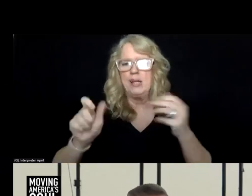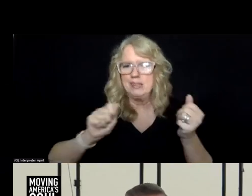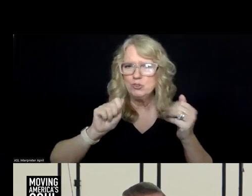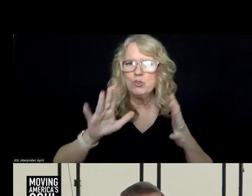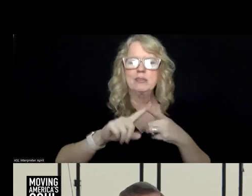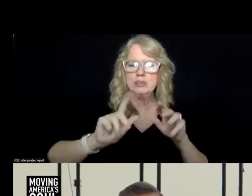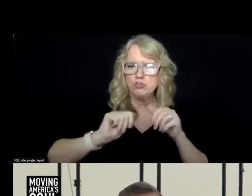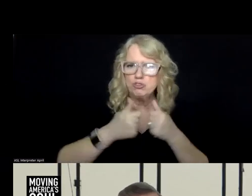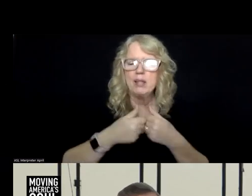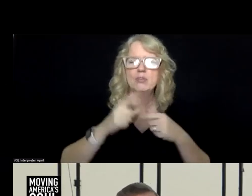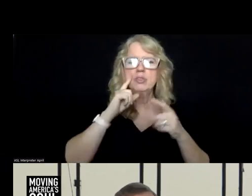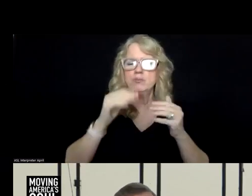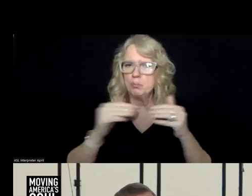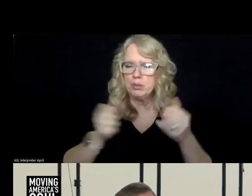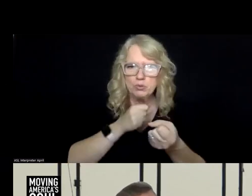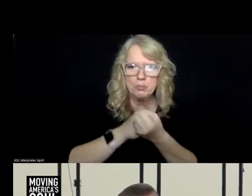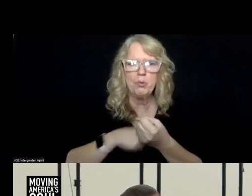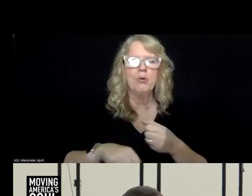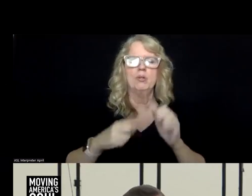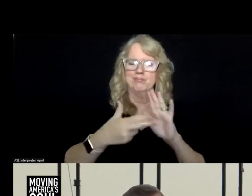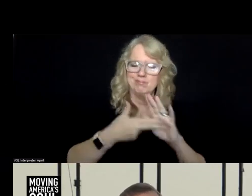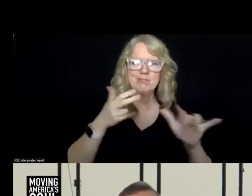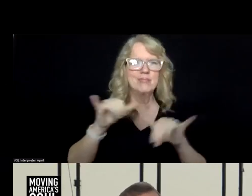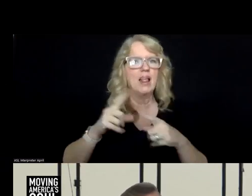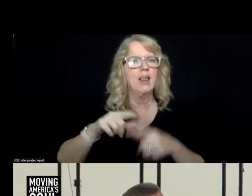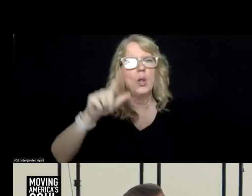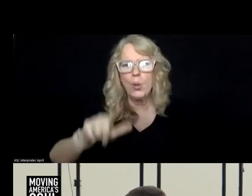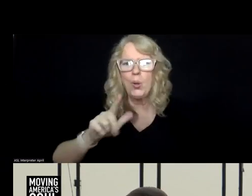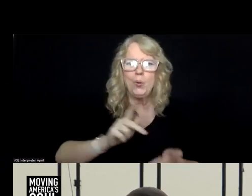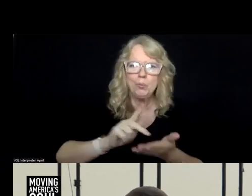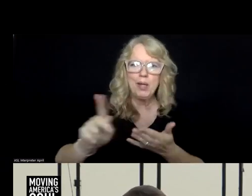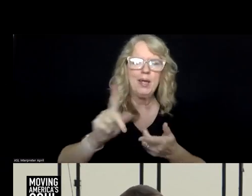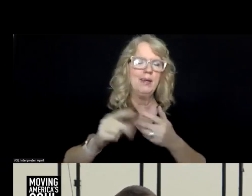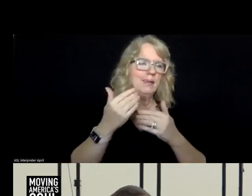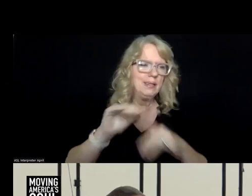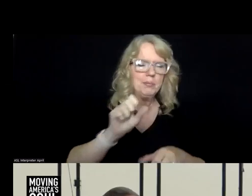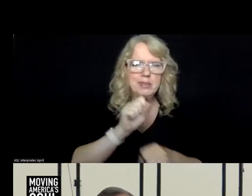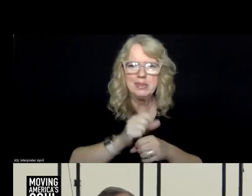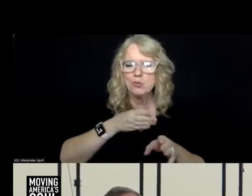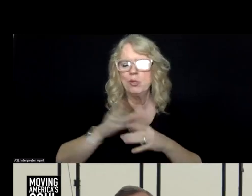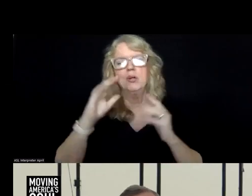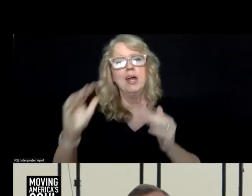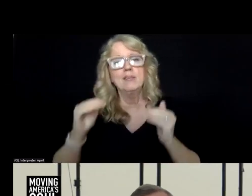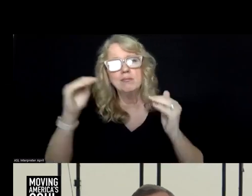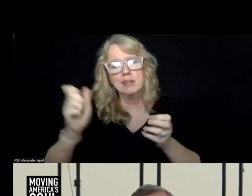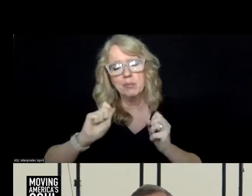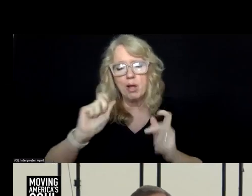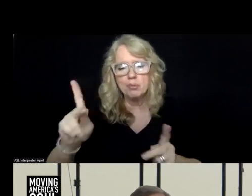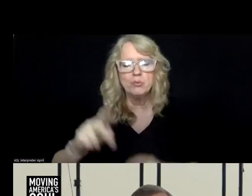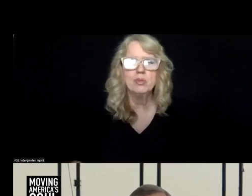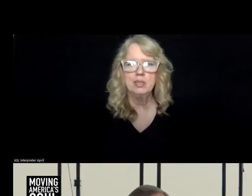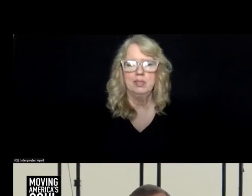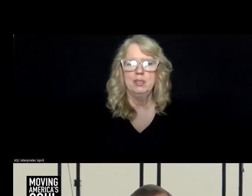challenges faced by peer support specialists, such as stigma, low pay, limited career advancement opportunities. And so